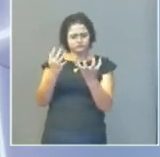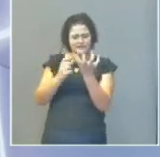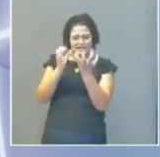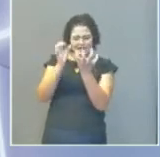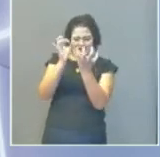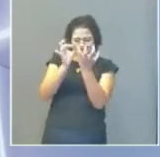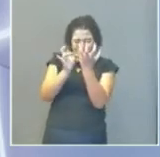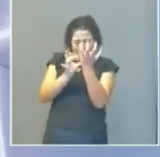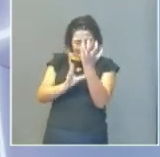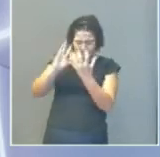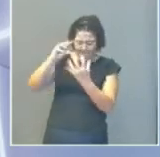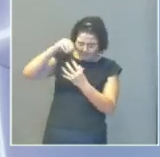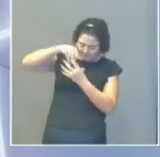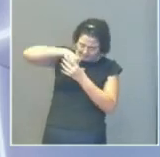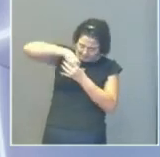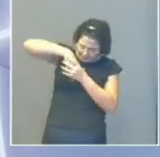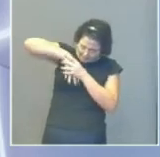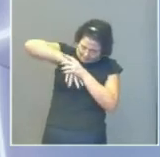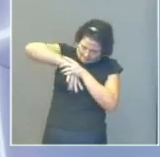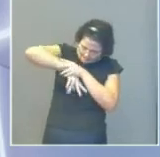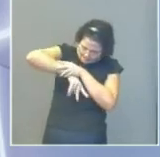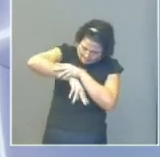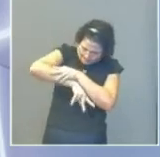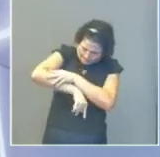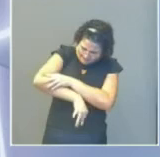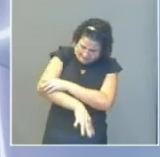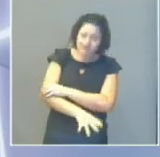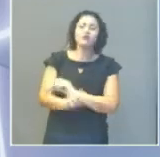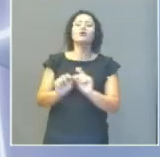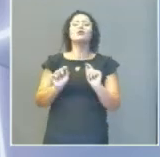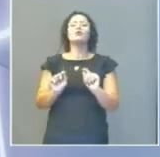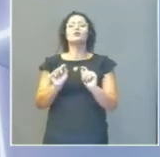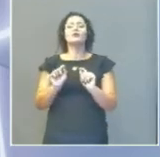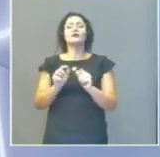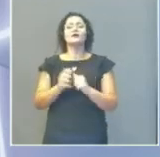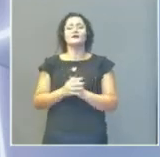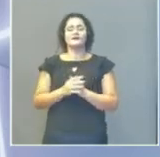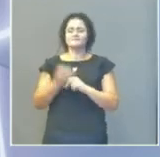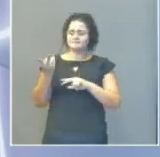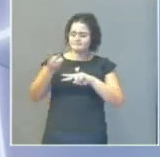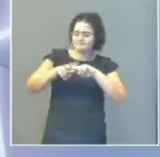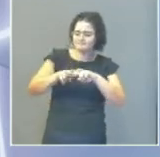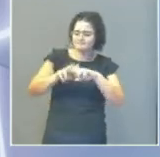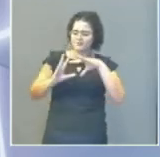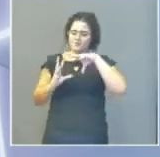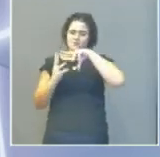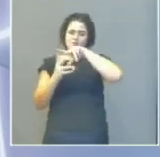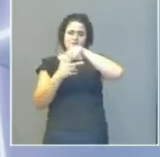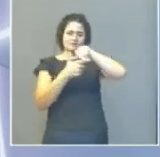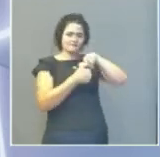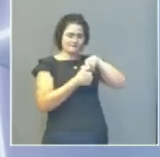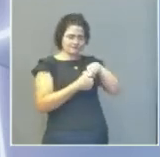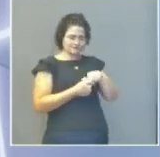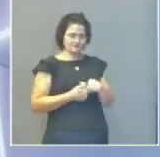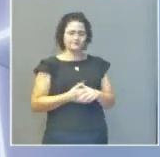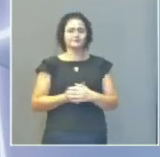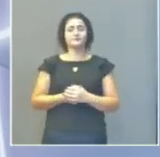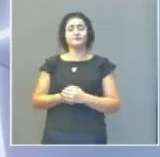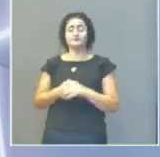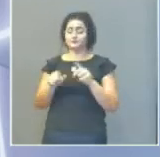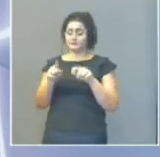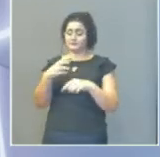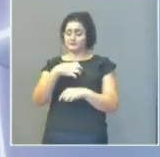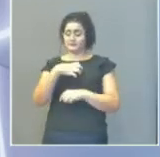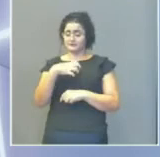or stabilize ourselves as permanent fixtures of the universe. In that sense, the future